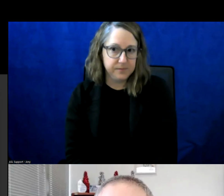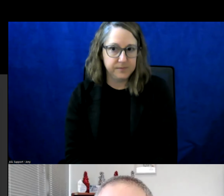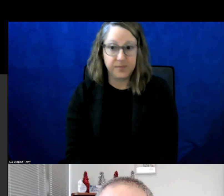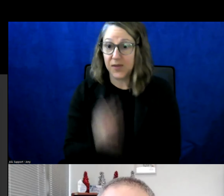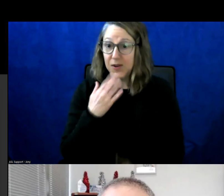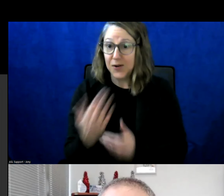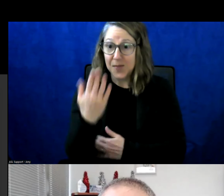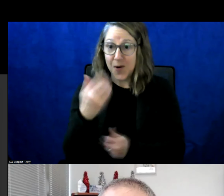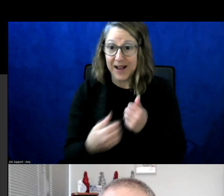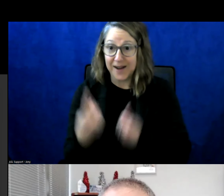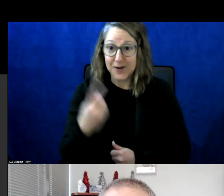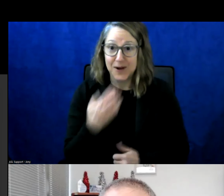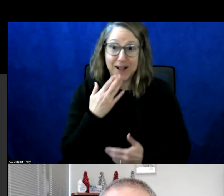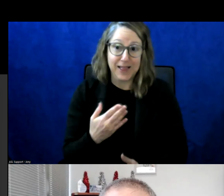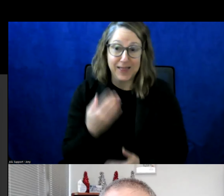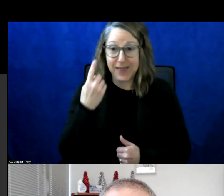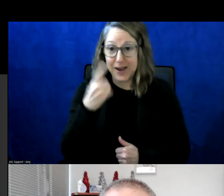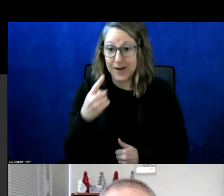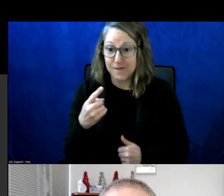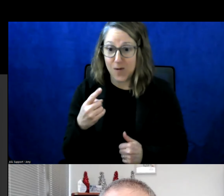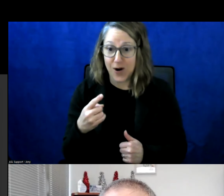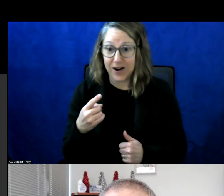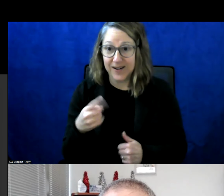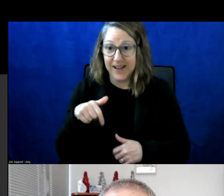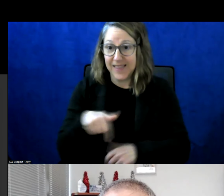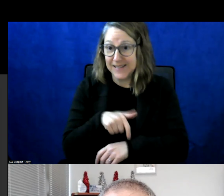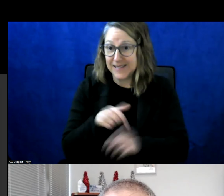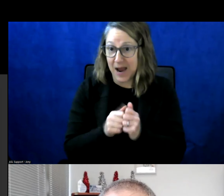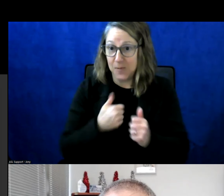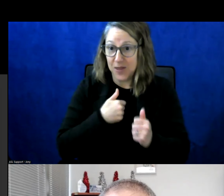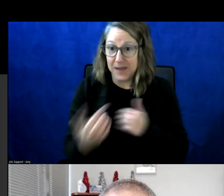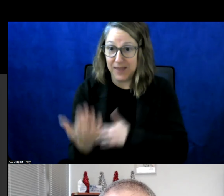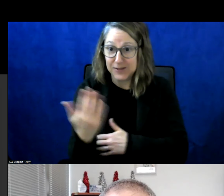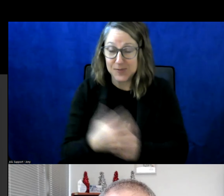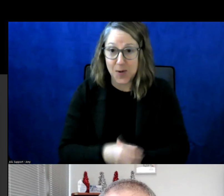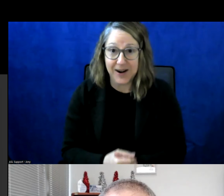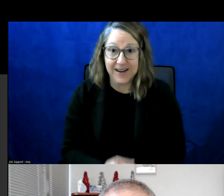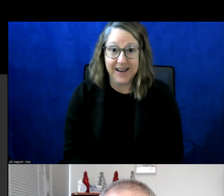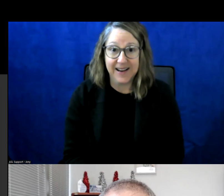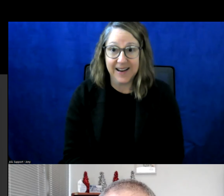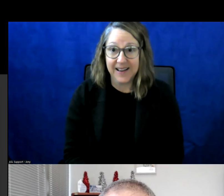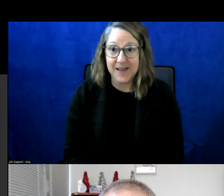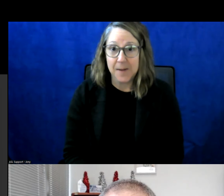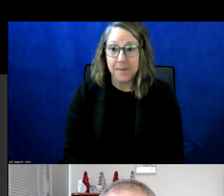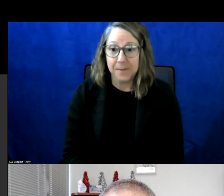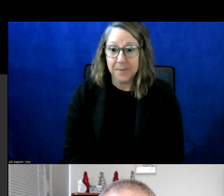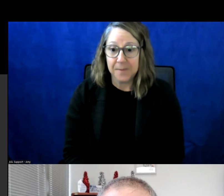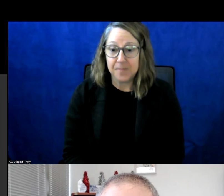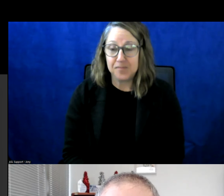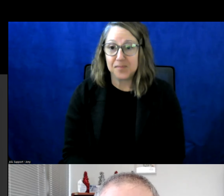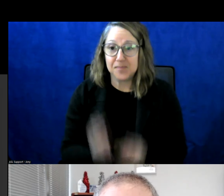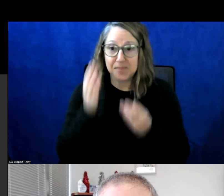Good morning, everyone. Thank you for spending this time with me this morning to give you an update